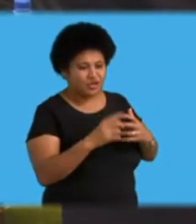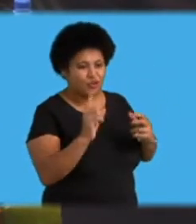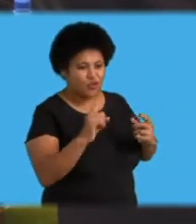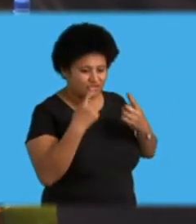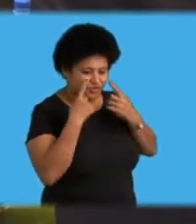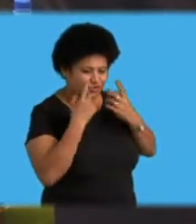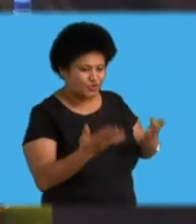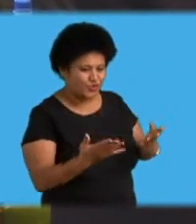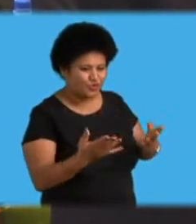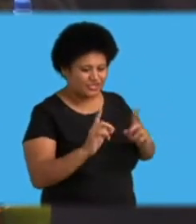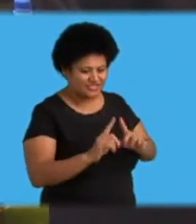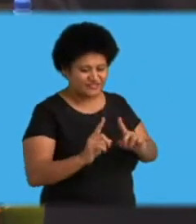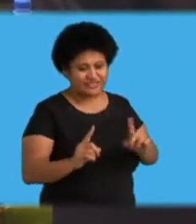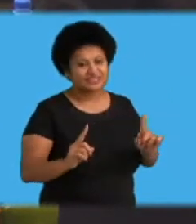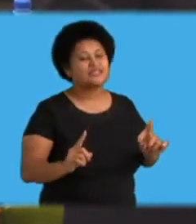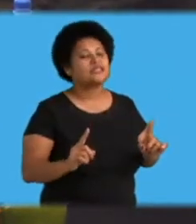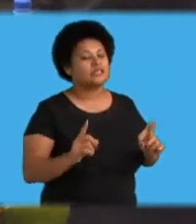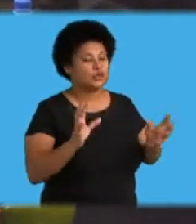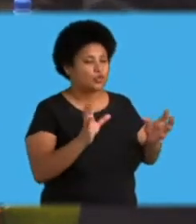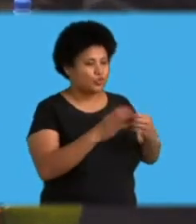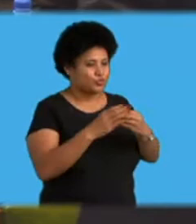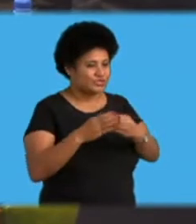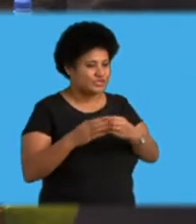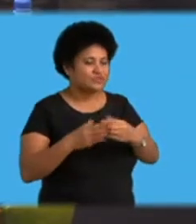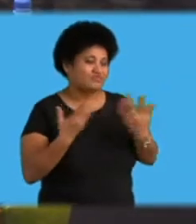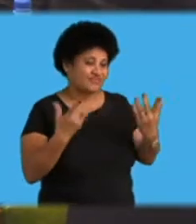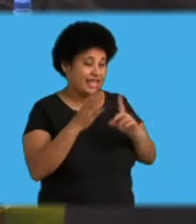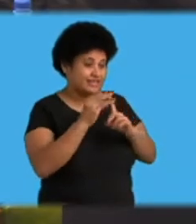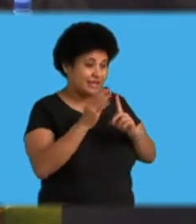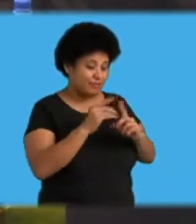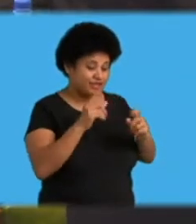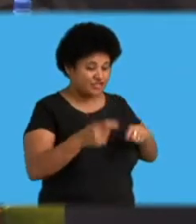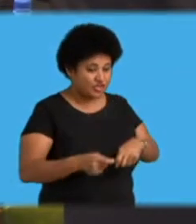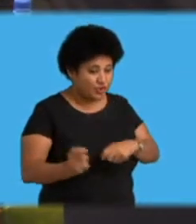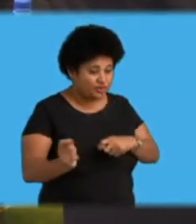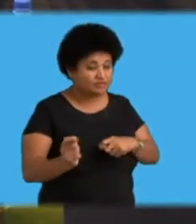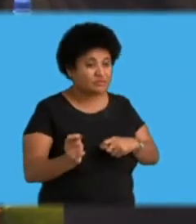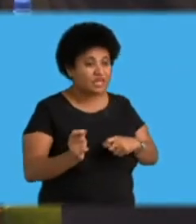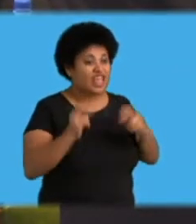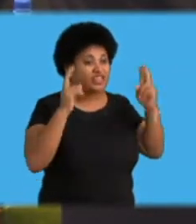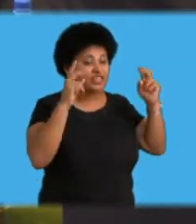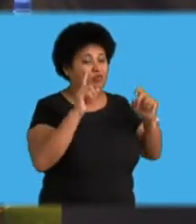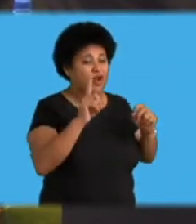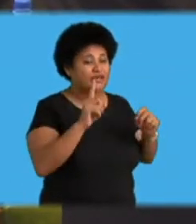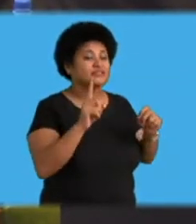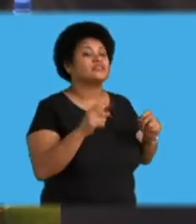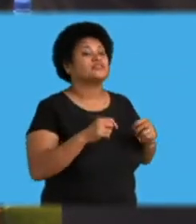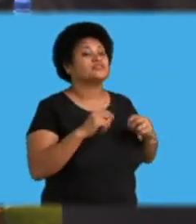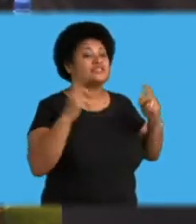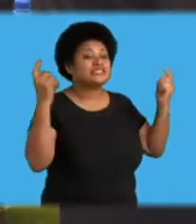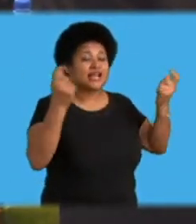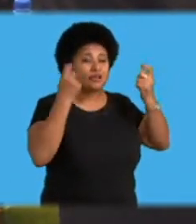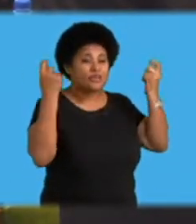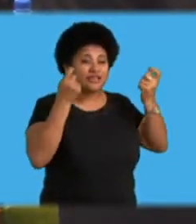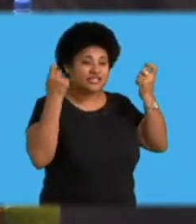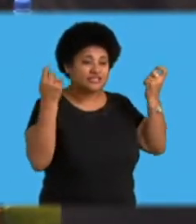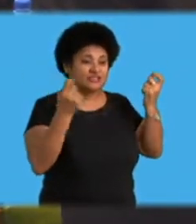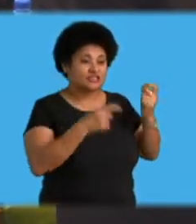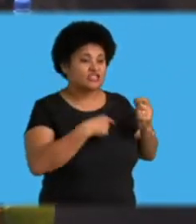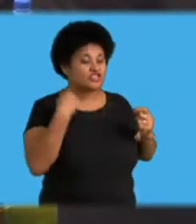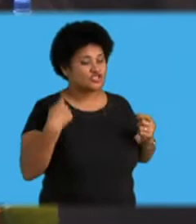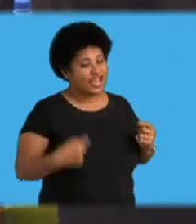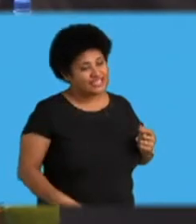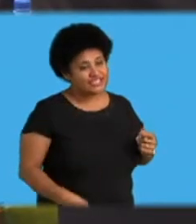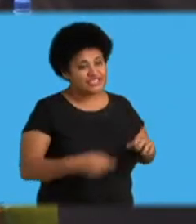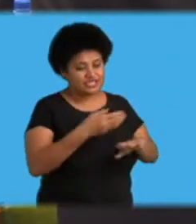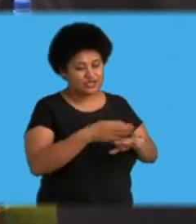by various groups. So, for example, January, the theme was celebrating intangible cultural heritage, Chinese New Year at the